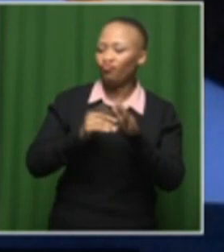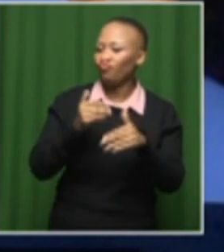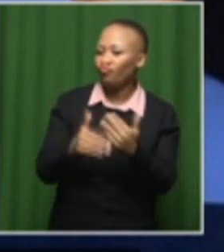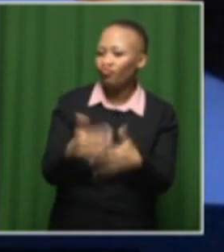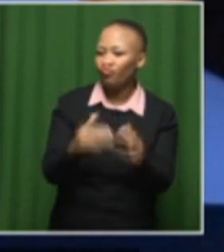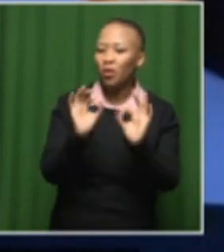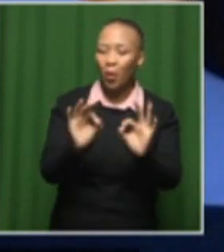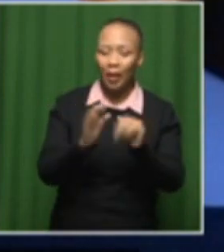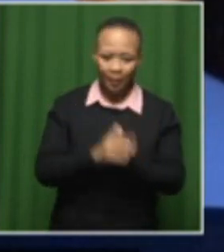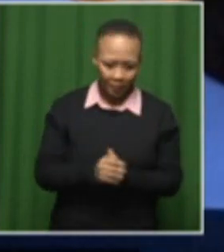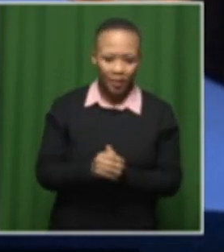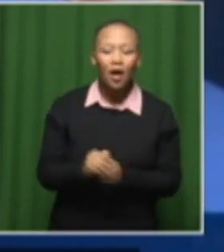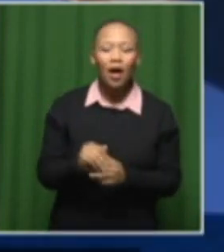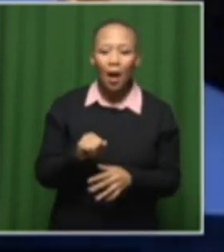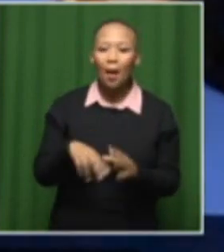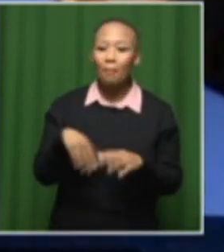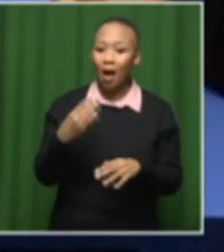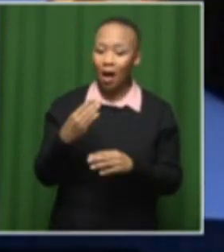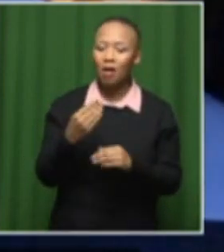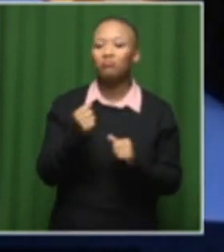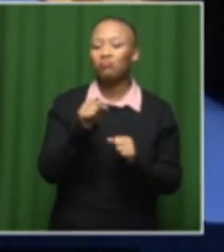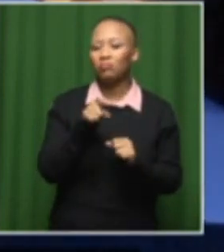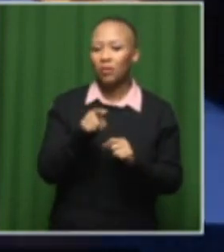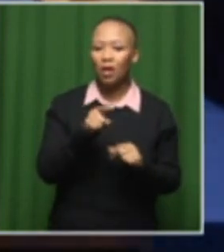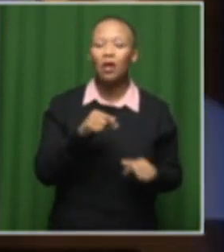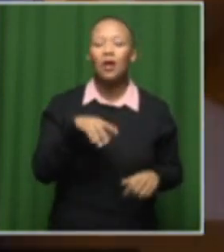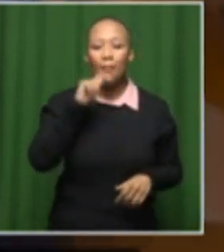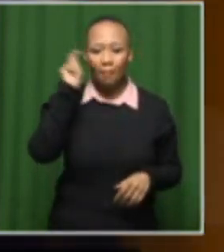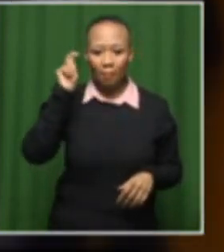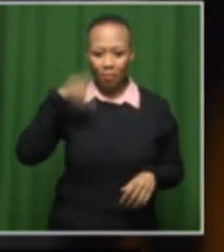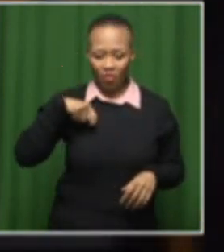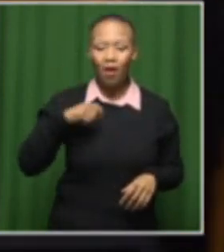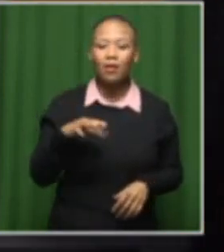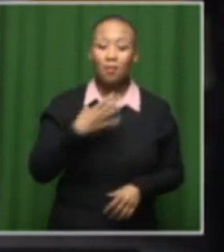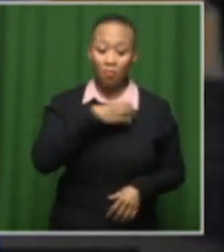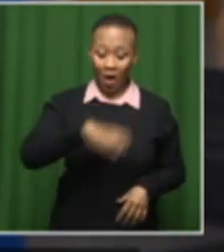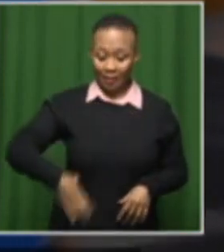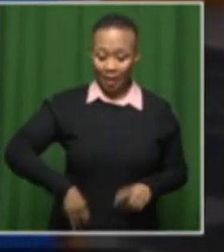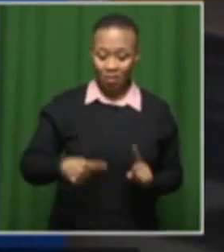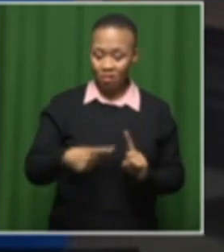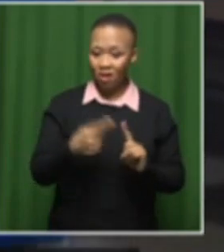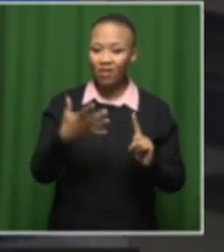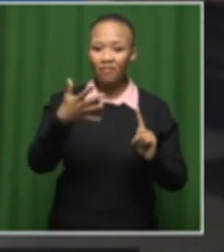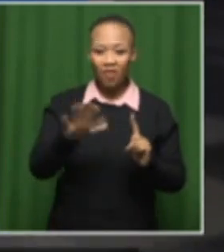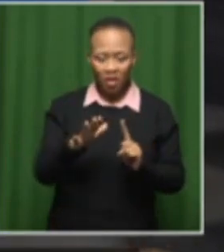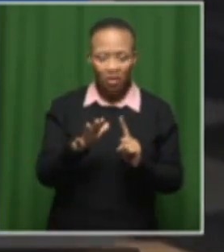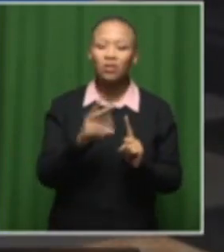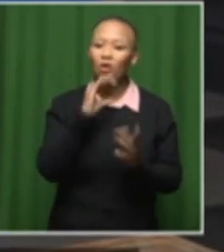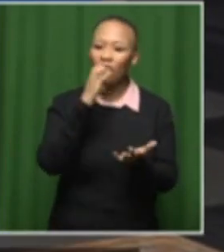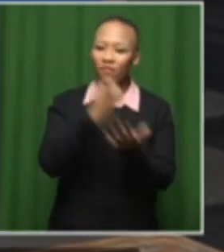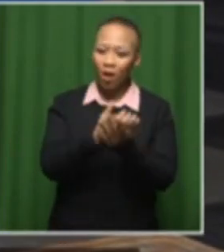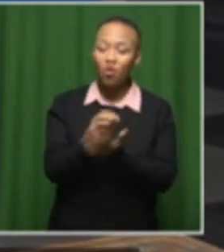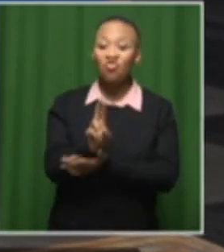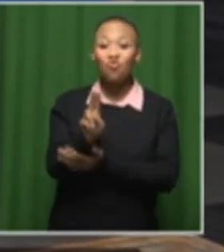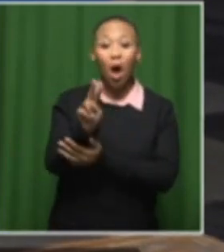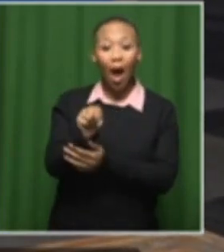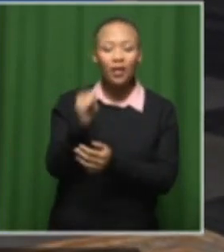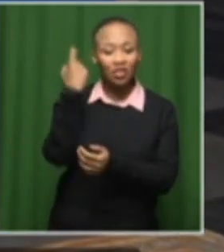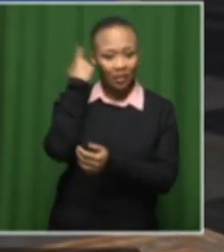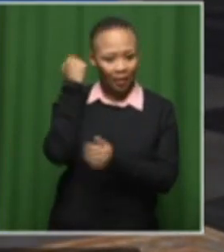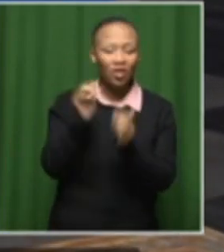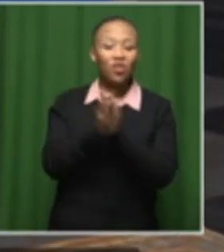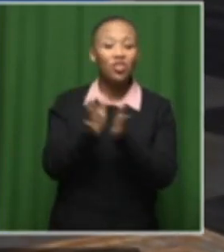after key bilaterals with the presidents of Ukraine and Turkey, the president confirmed that he's working alongside the UN Secretary General to revive